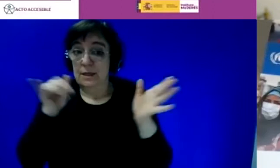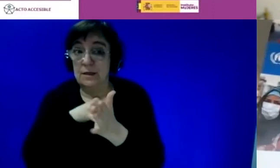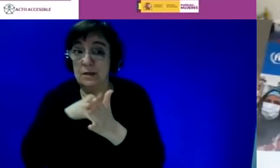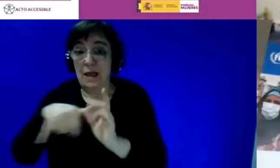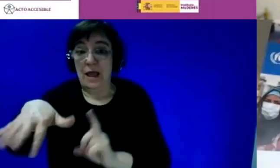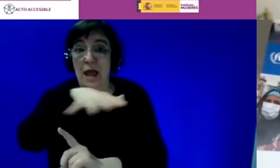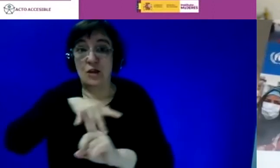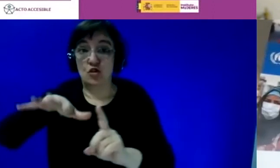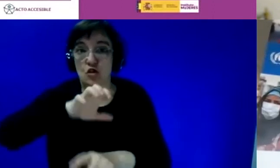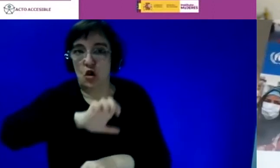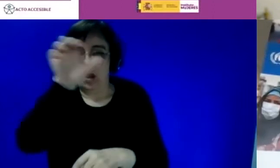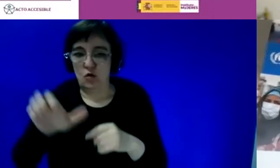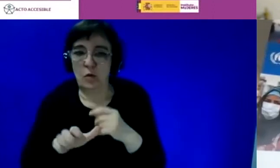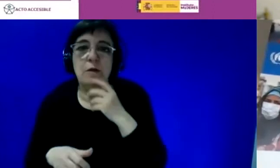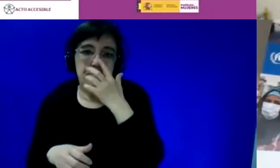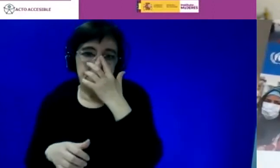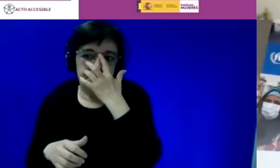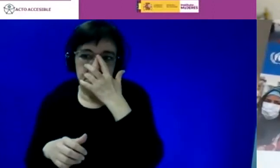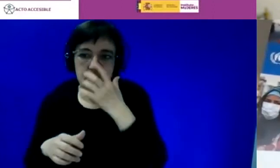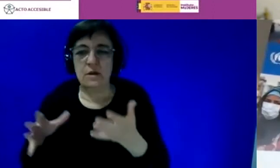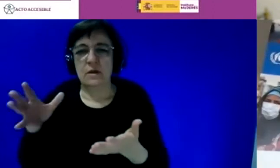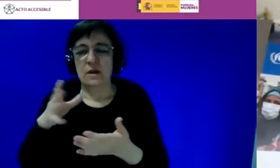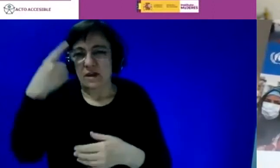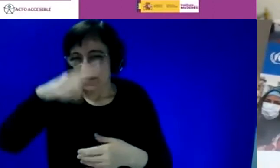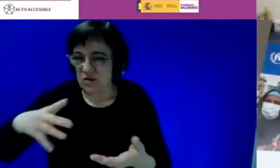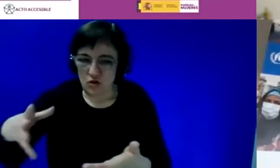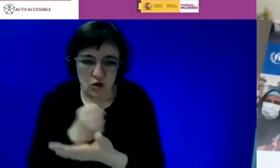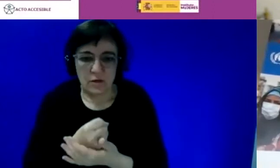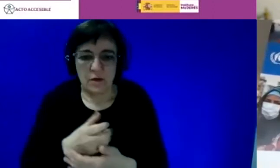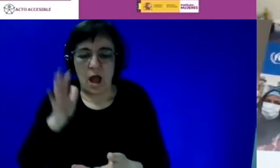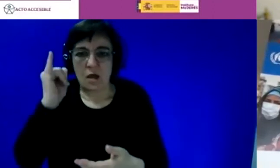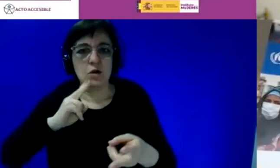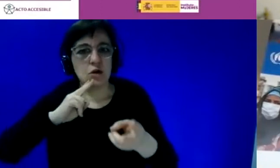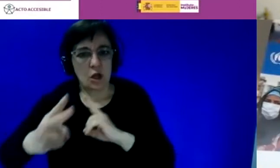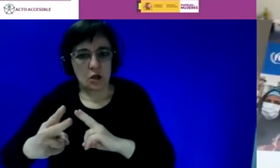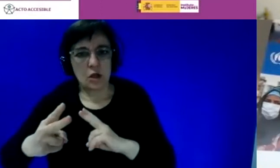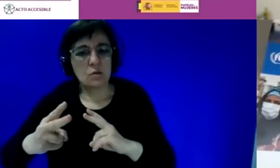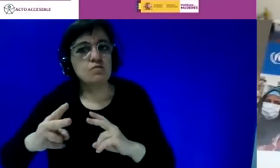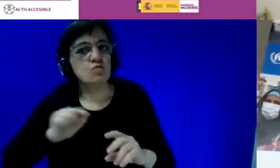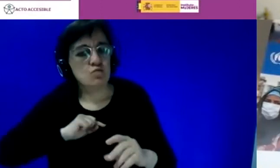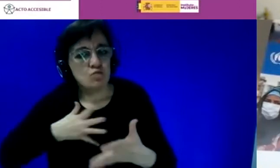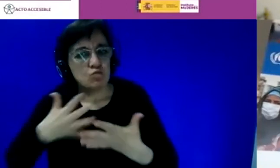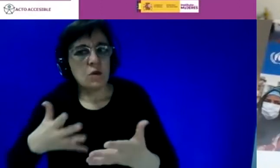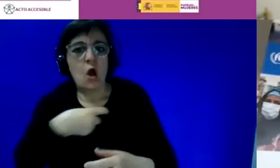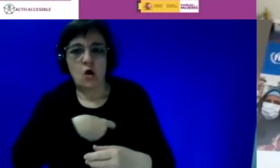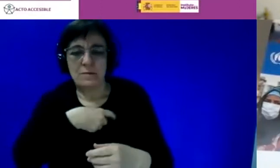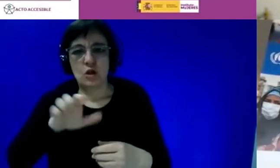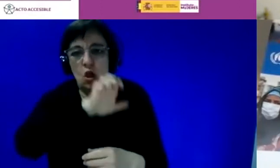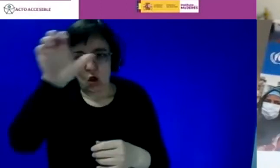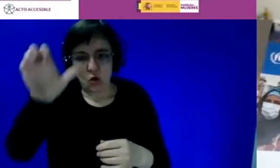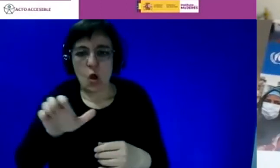very generous response by the European Commission, which has now activated